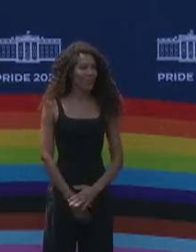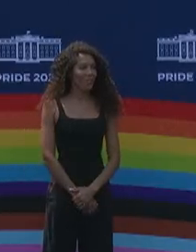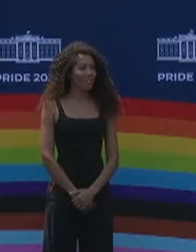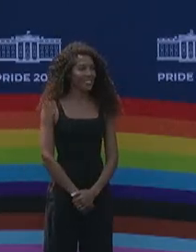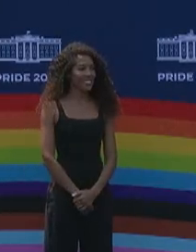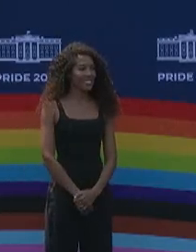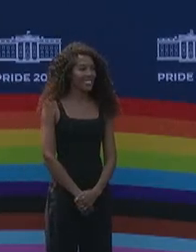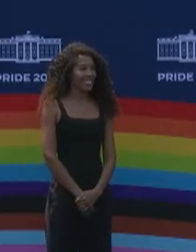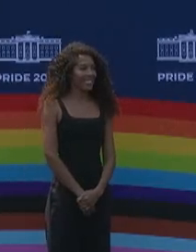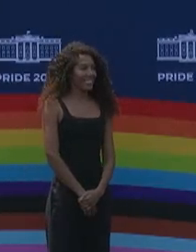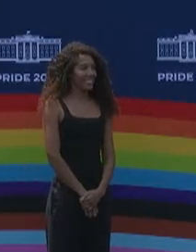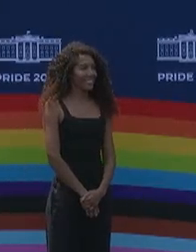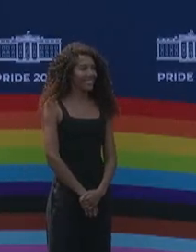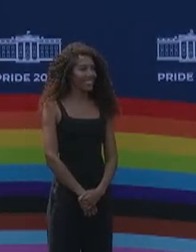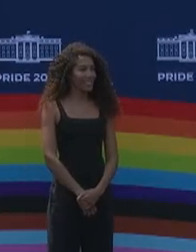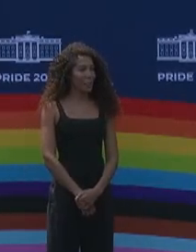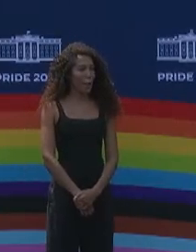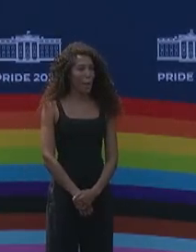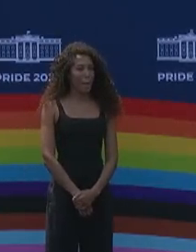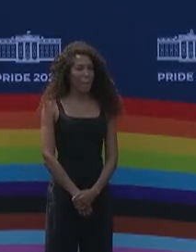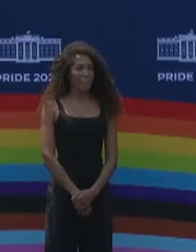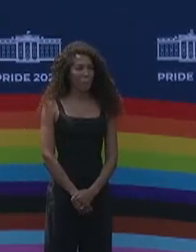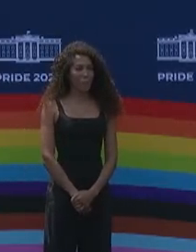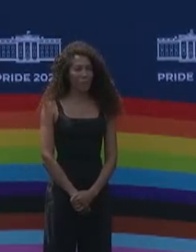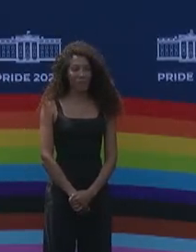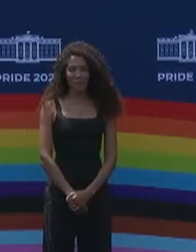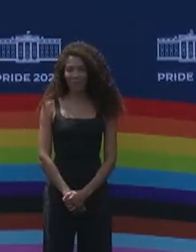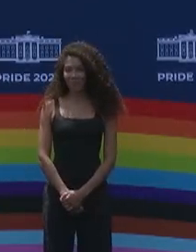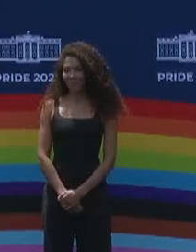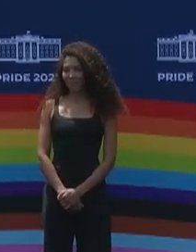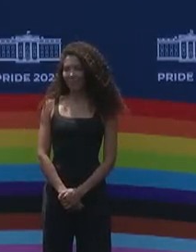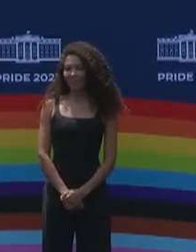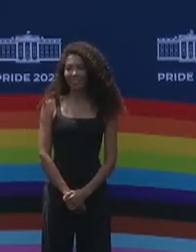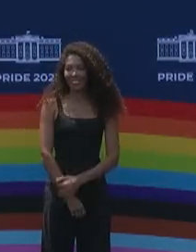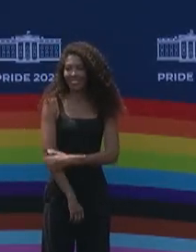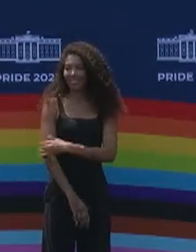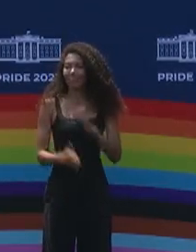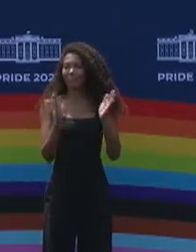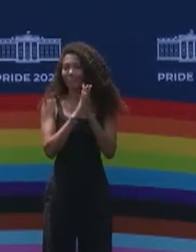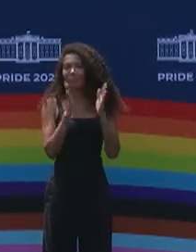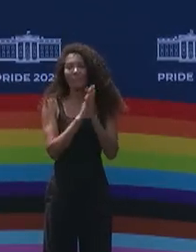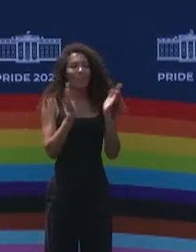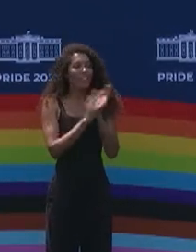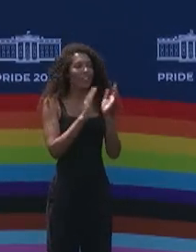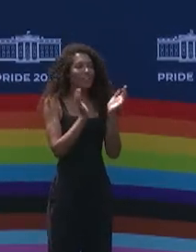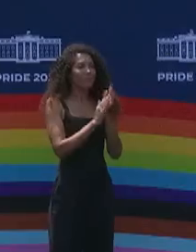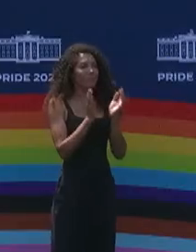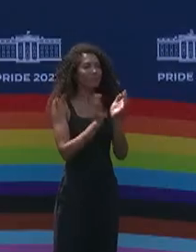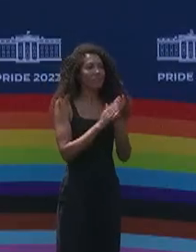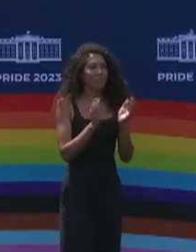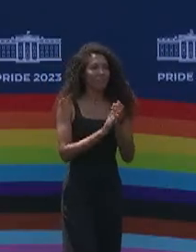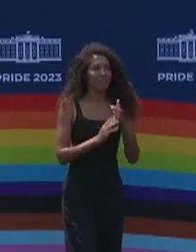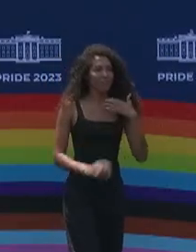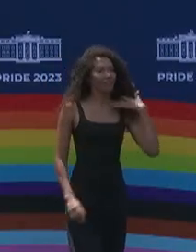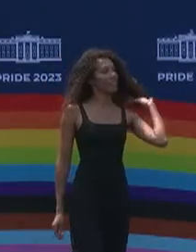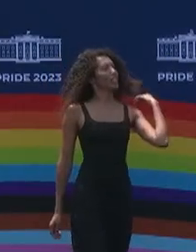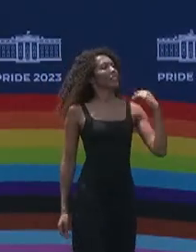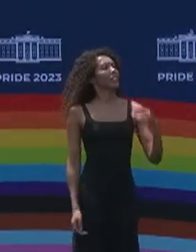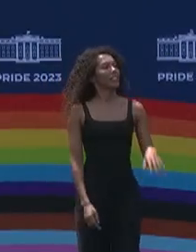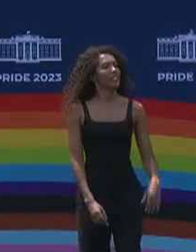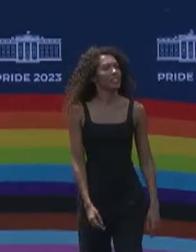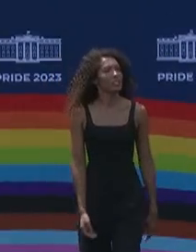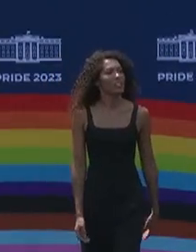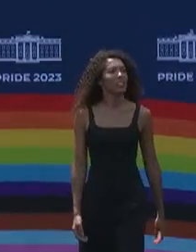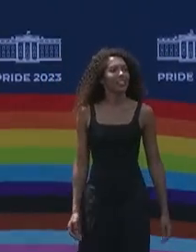21 years old, and it brought me here and has brought me into the community in a way I never expected. So this is for the one that started it